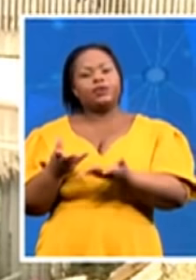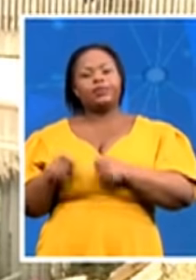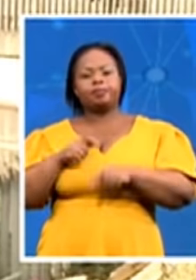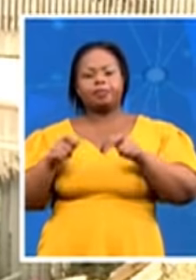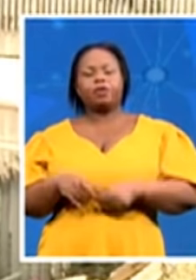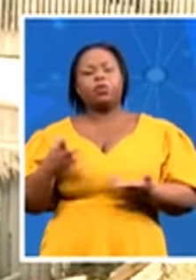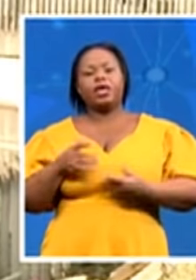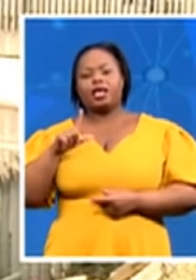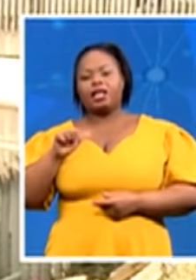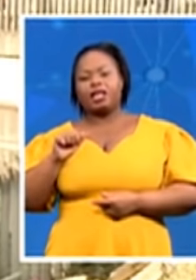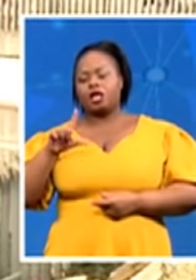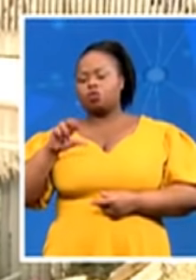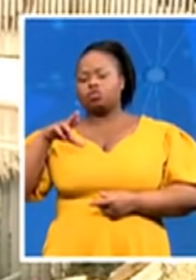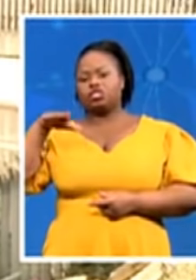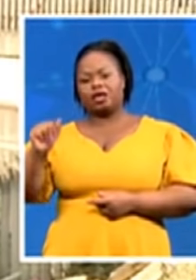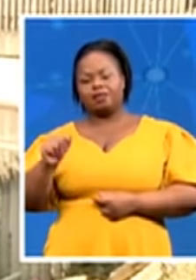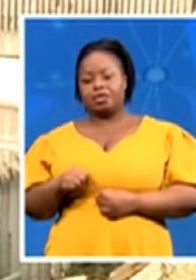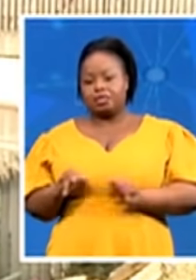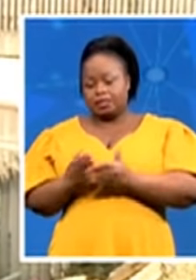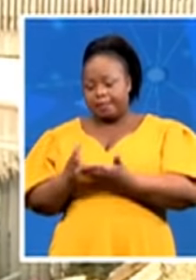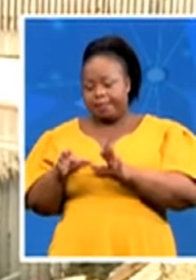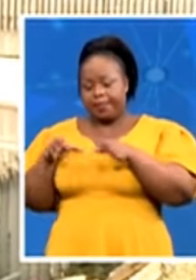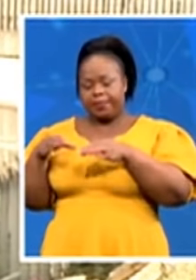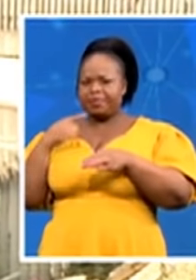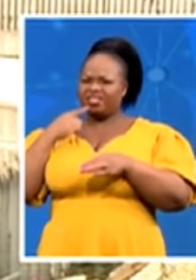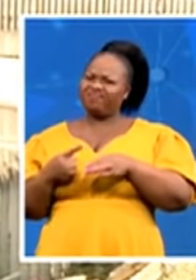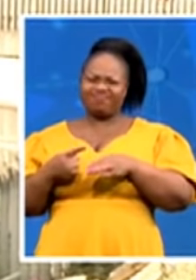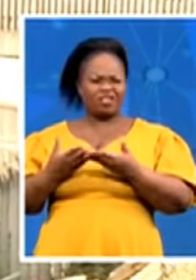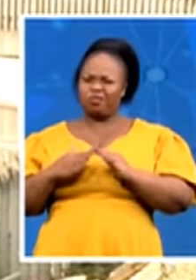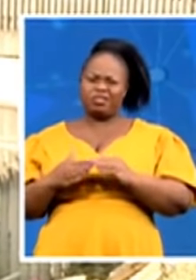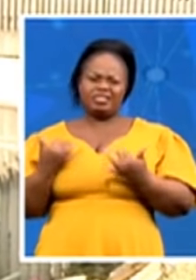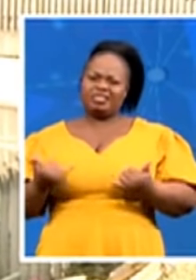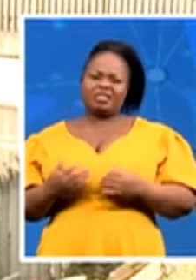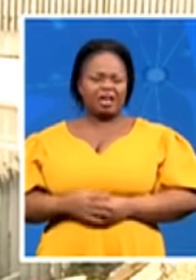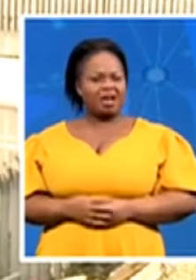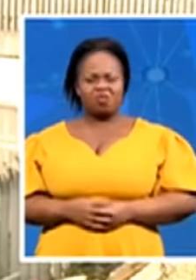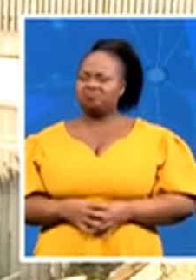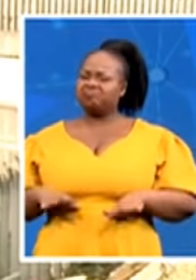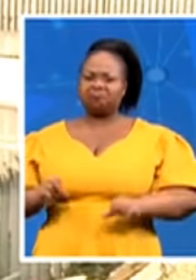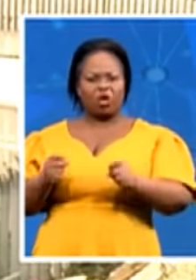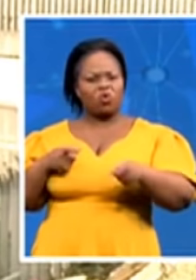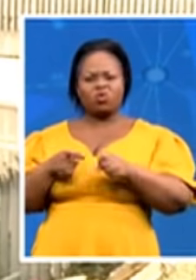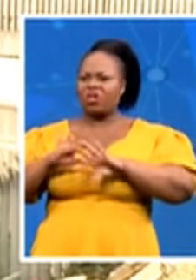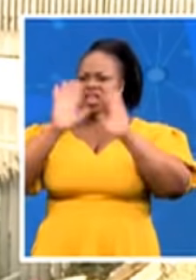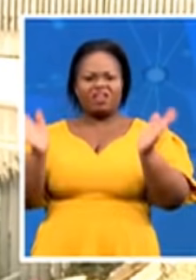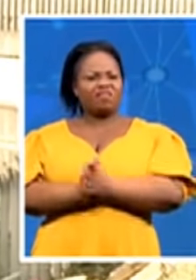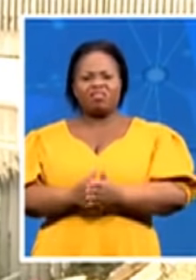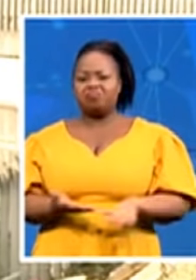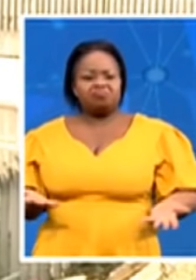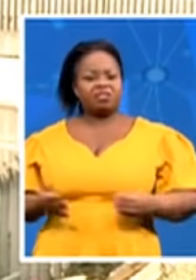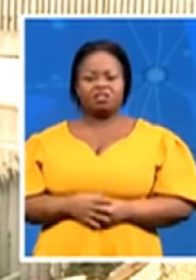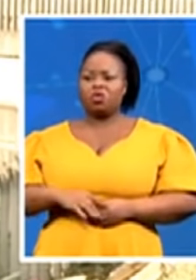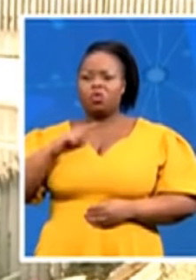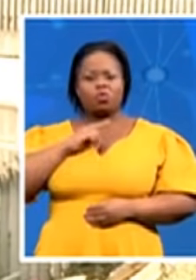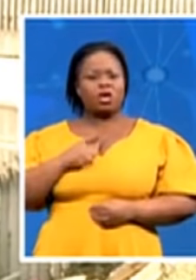are saying that communities, Simpiwe, are now taking it in their own hands. They are going to be protecting their property. They're going to be protecting